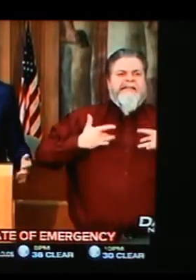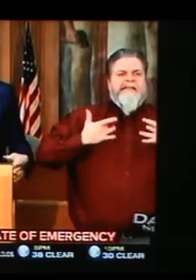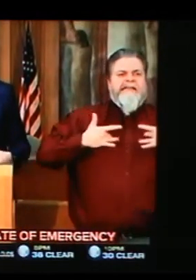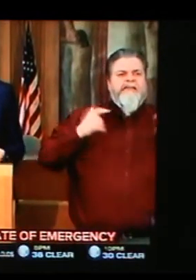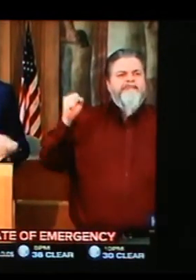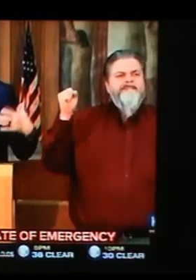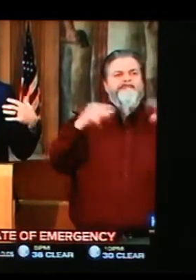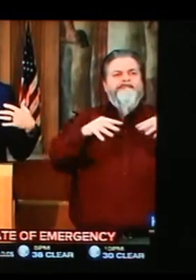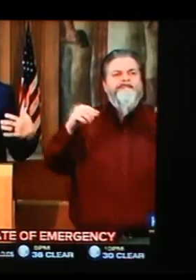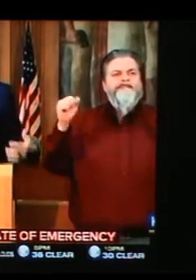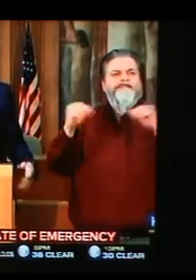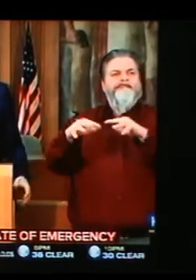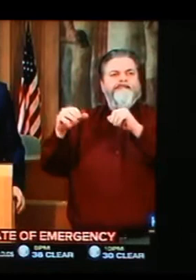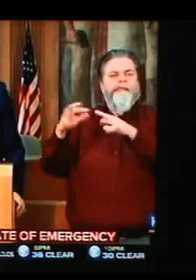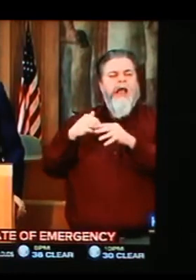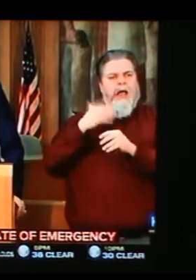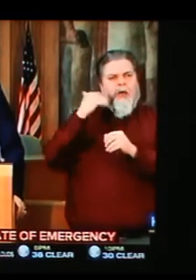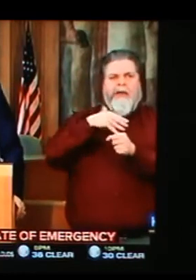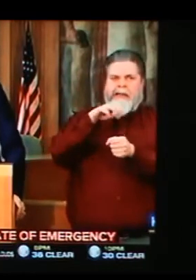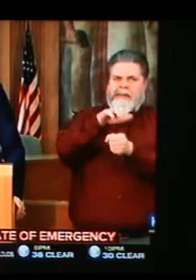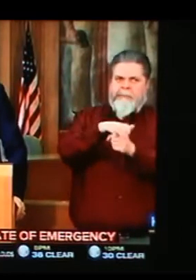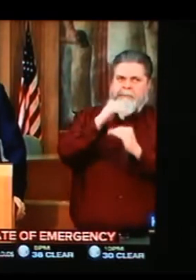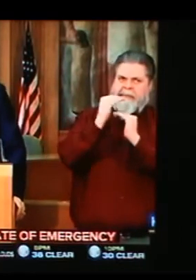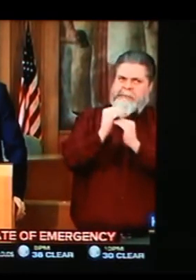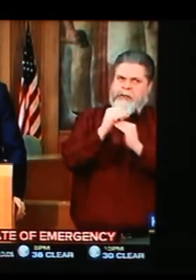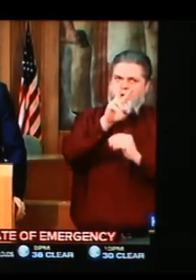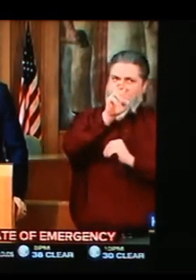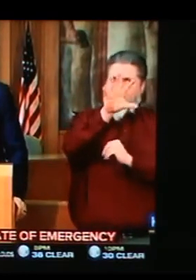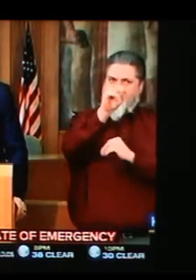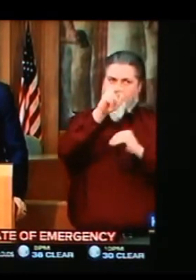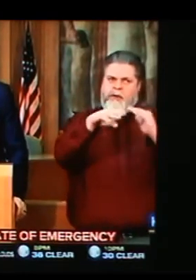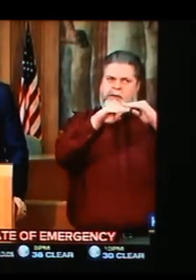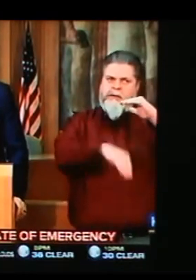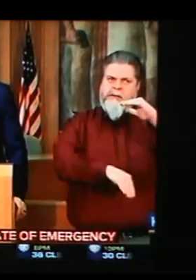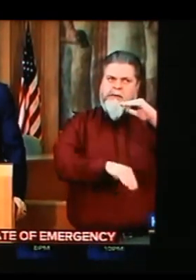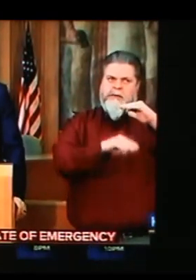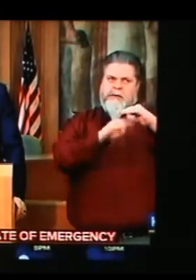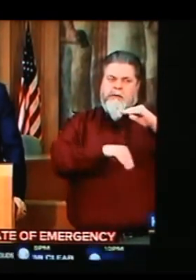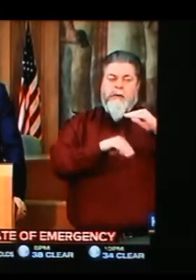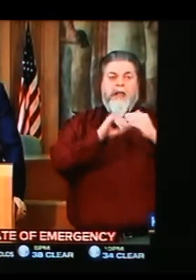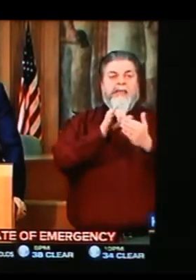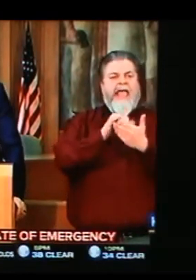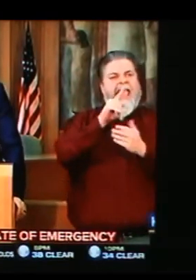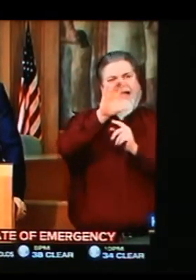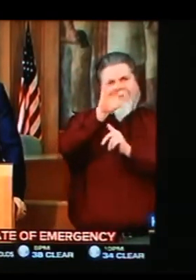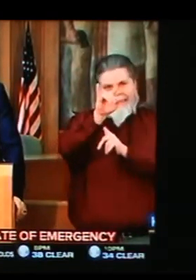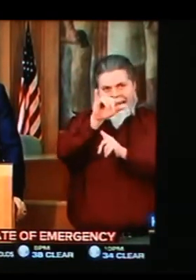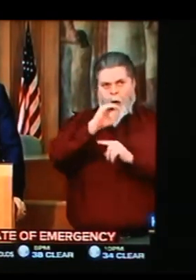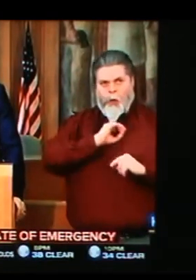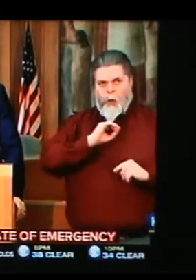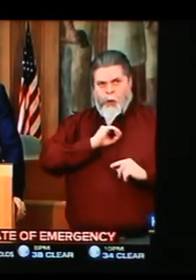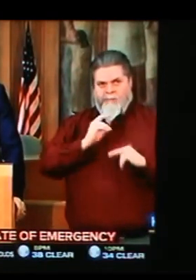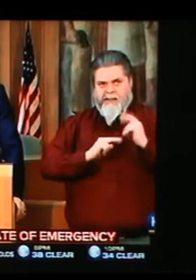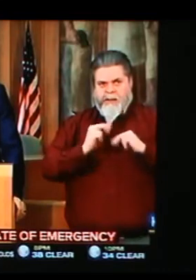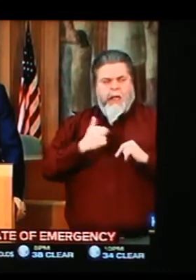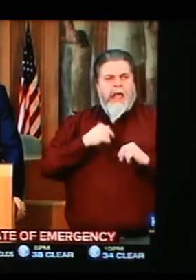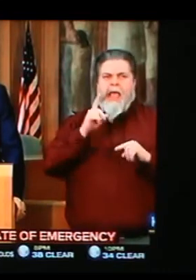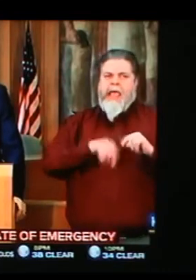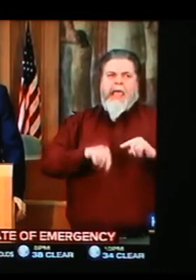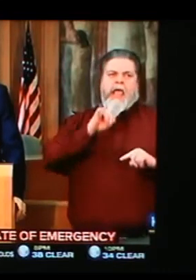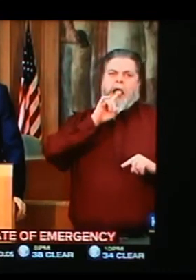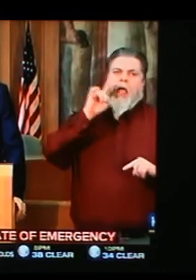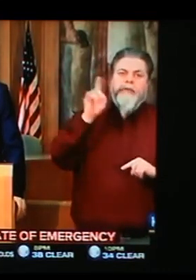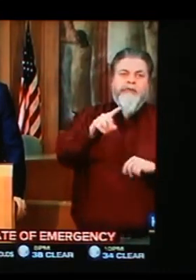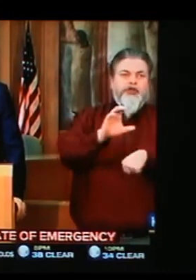we're trying to put a cap on events of 250 people, those are at city-owned facilities. I can't dictate